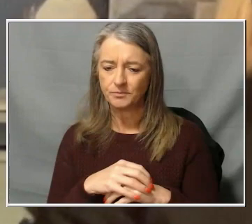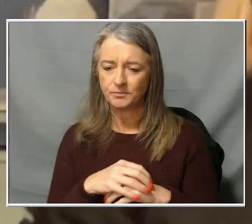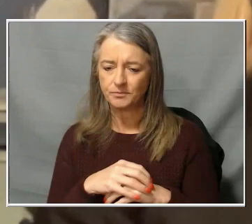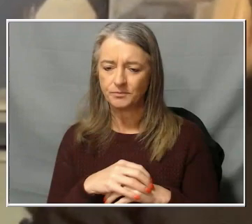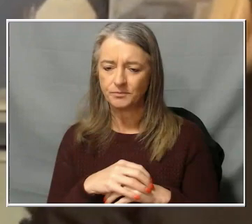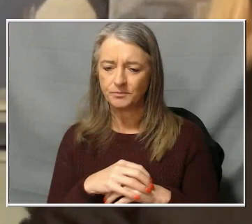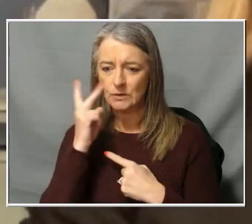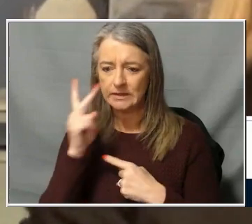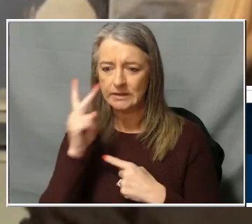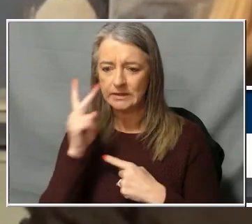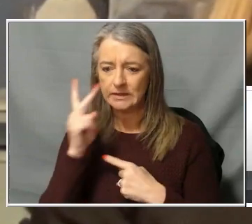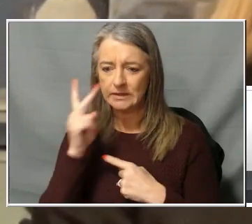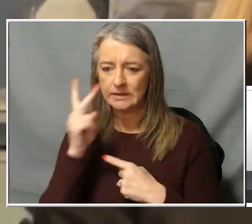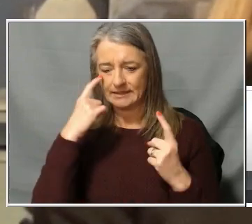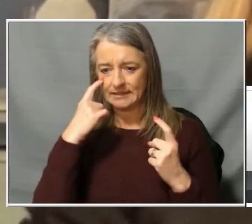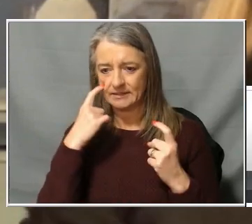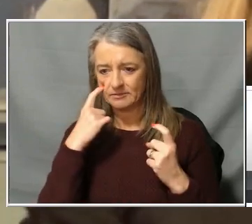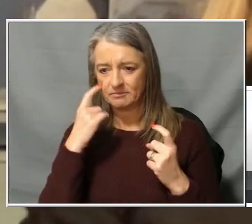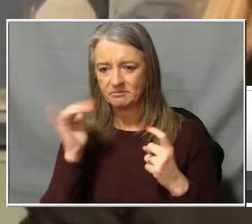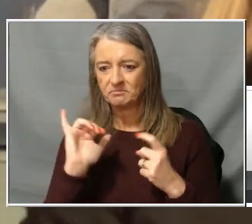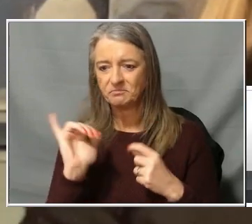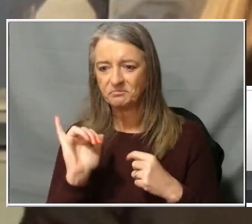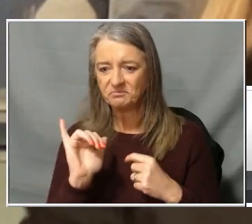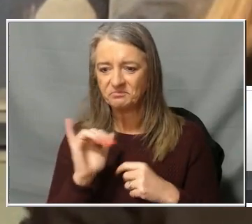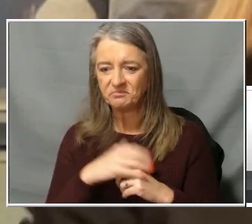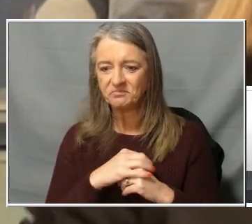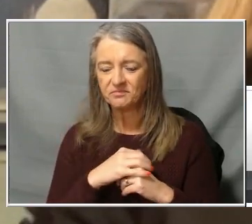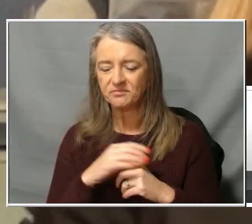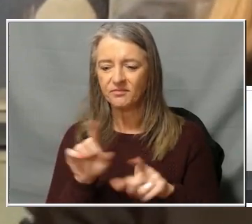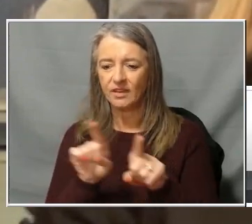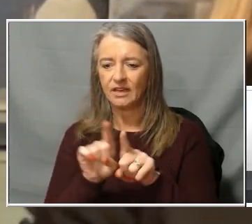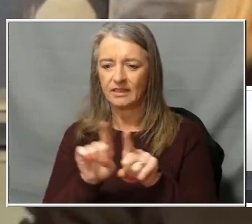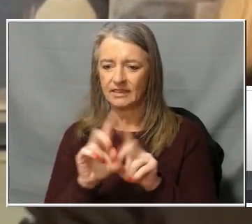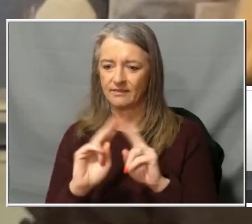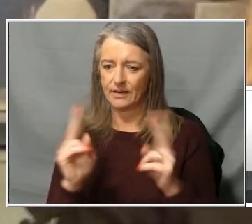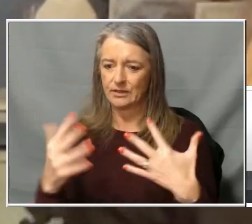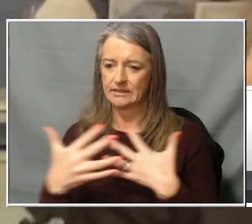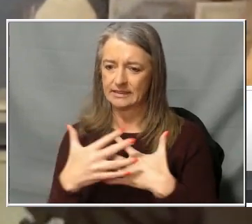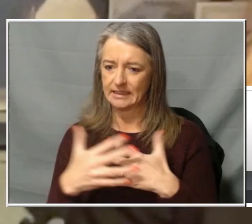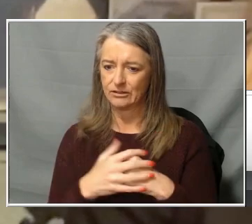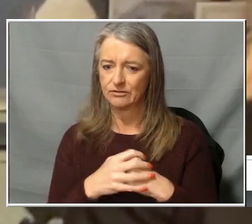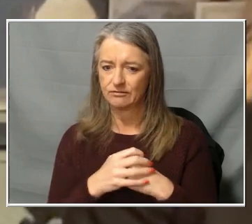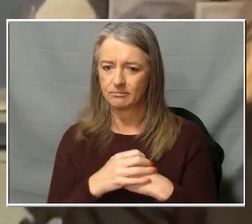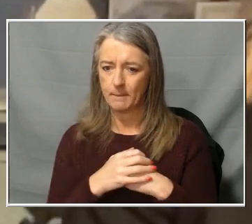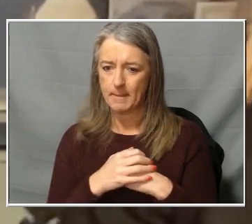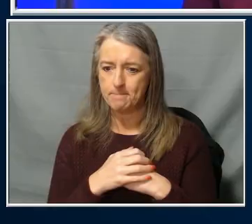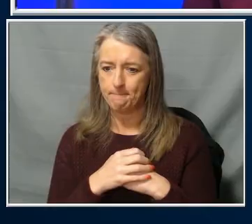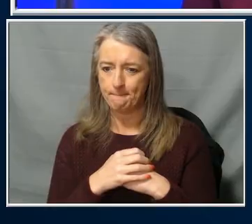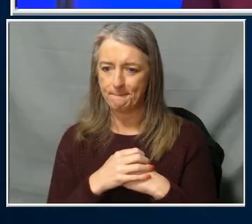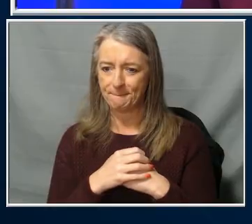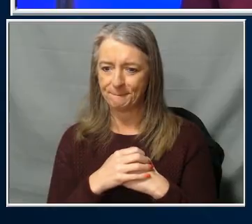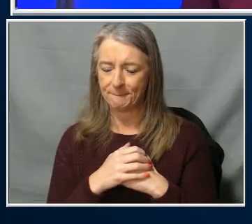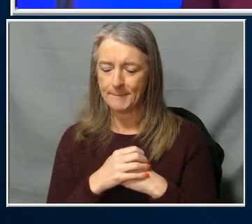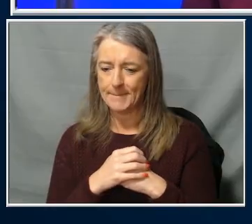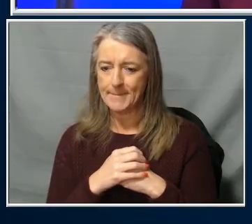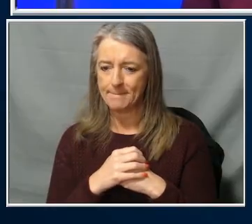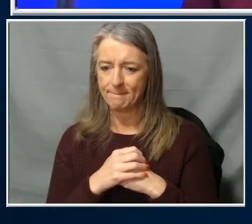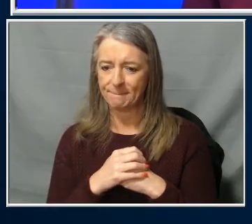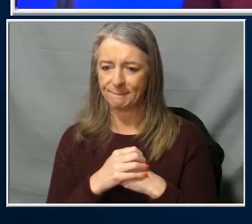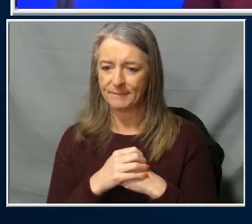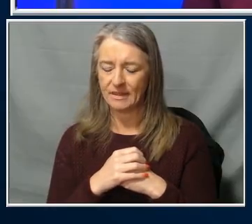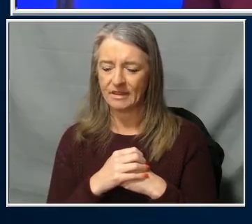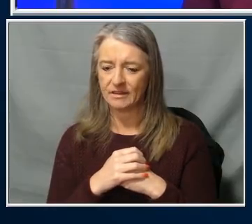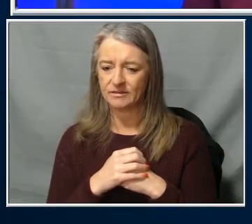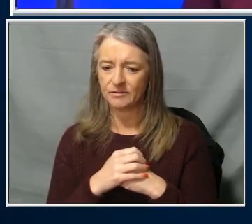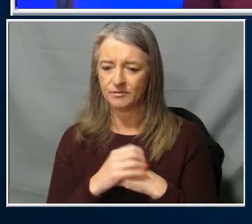I was getting tears also, and also I was very scared. Well,